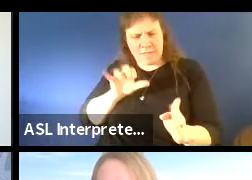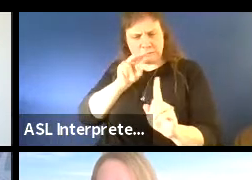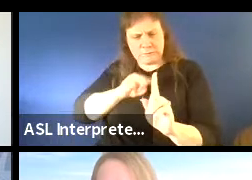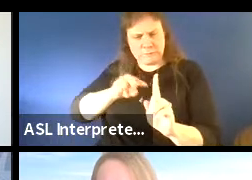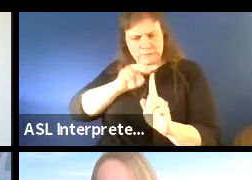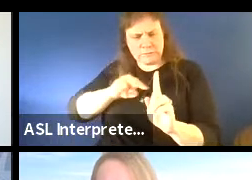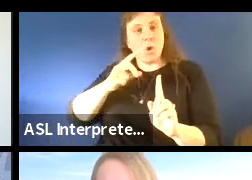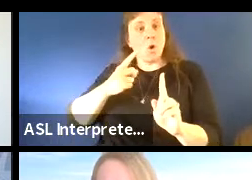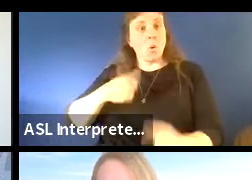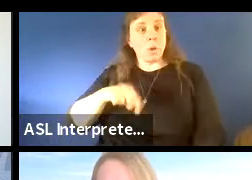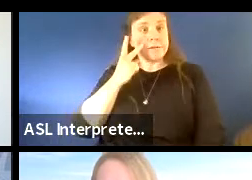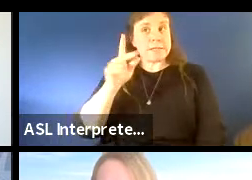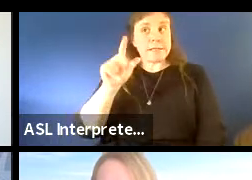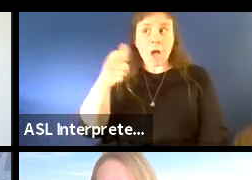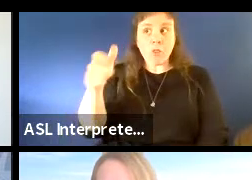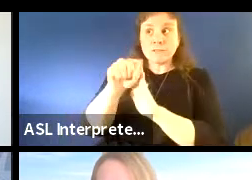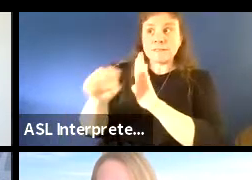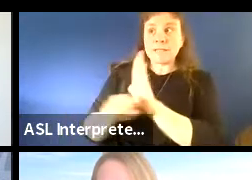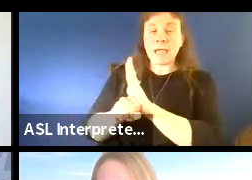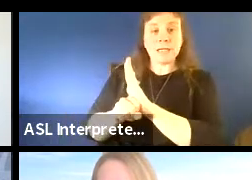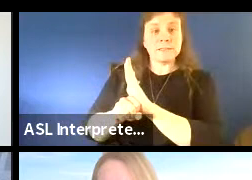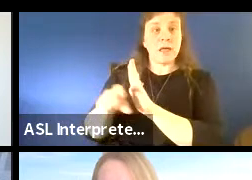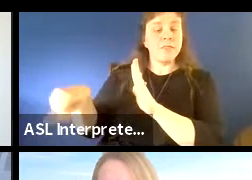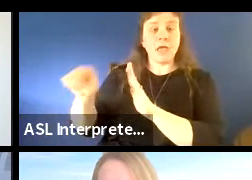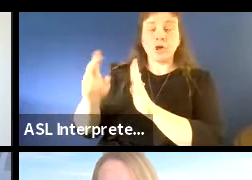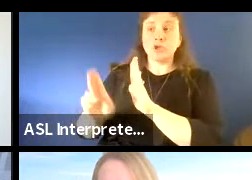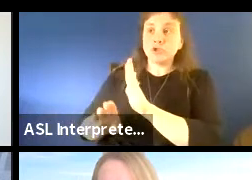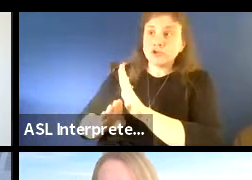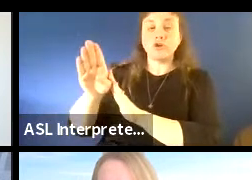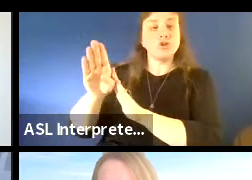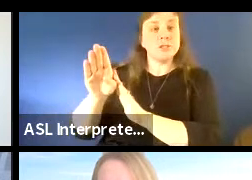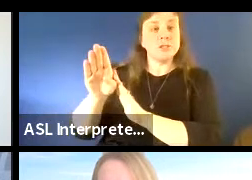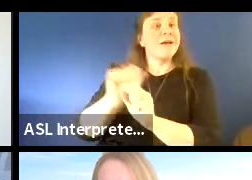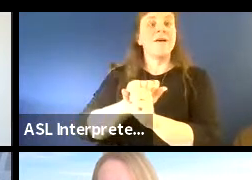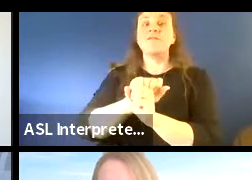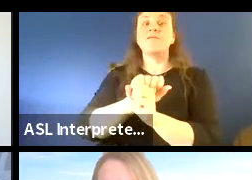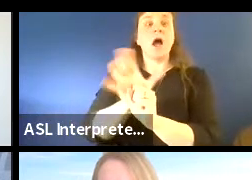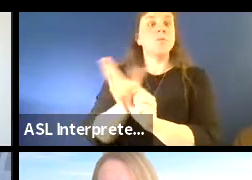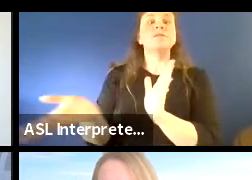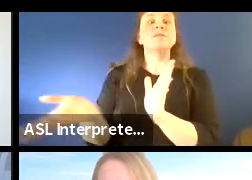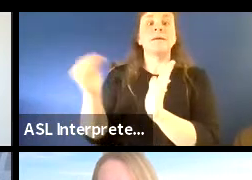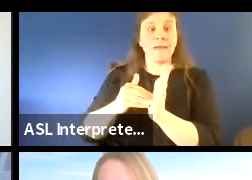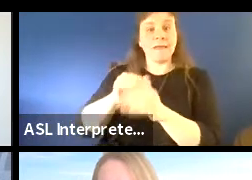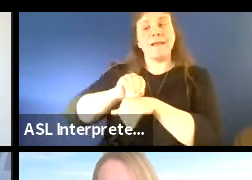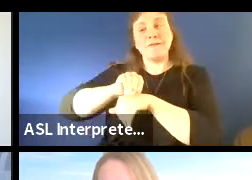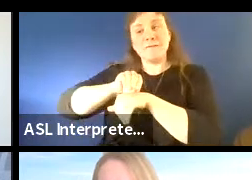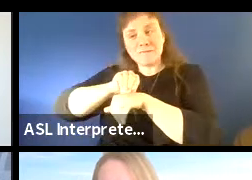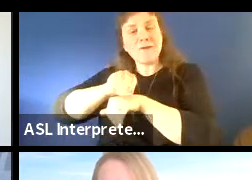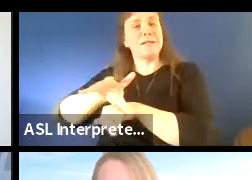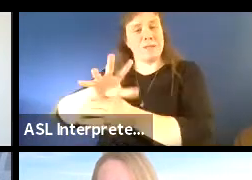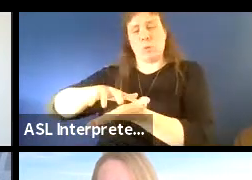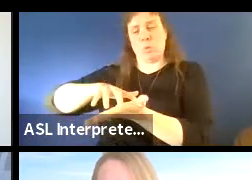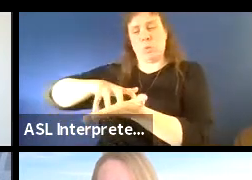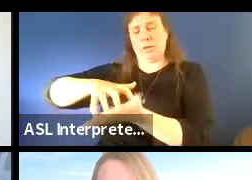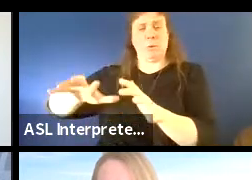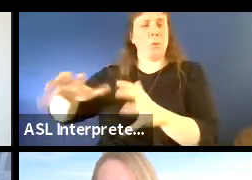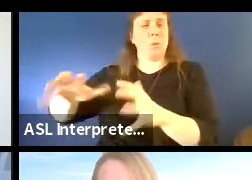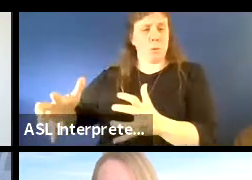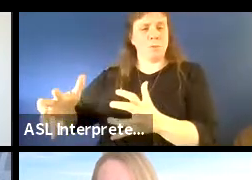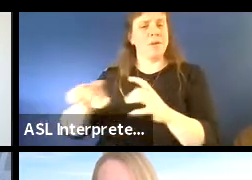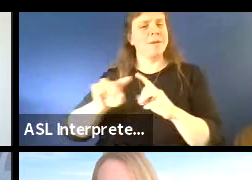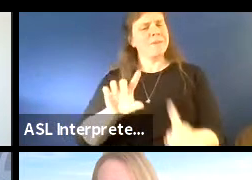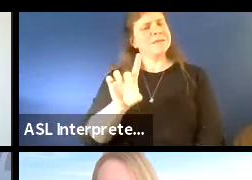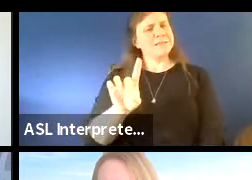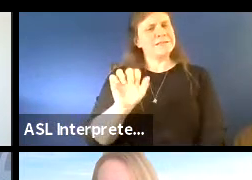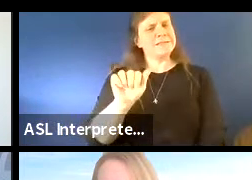there's surges that the virus is creeping back into these vulnerable populations. So anyway, I think data though